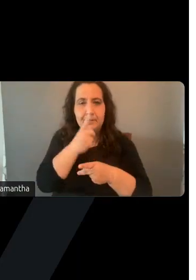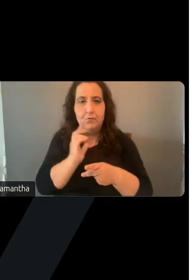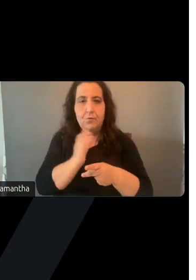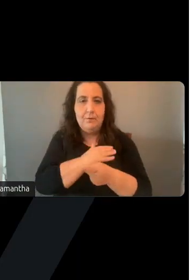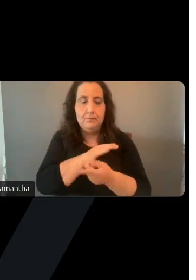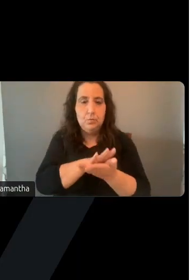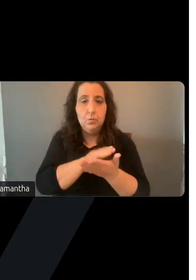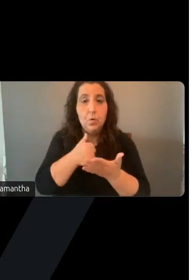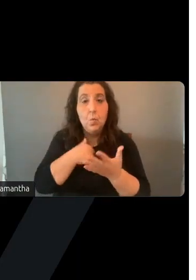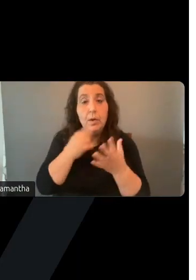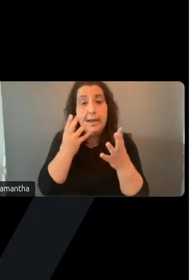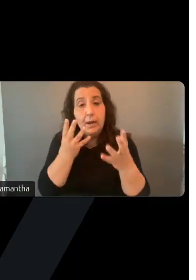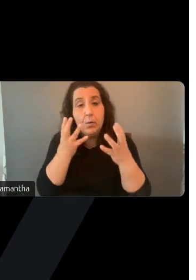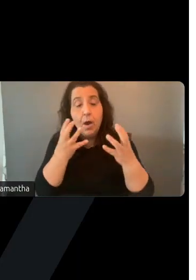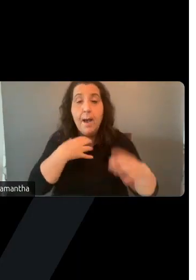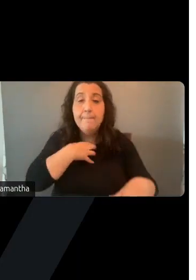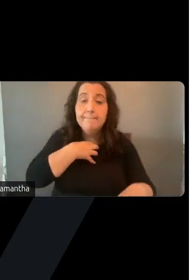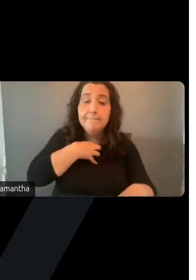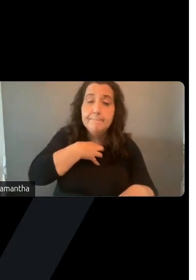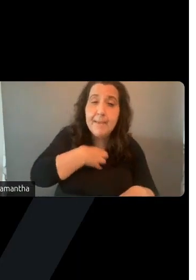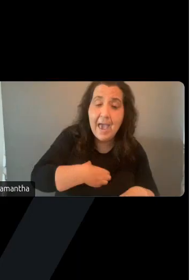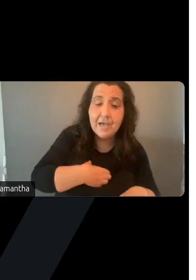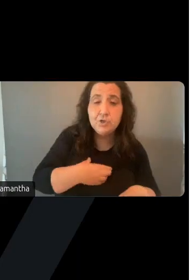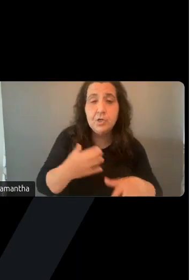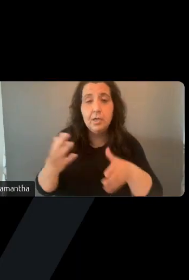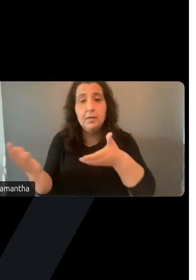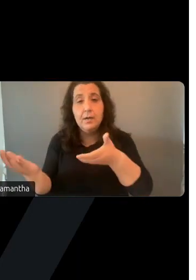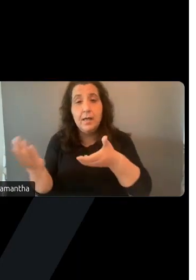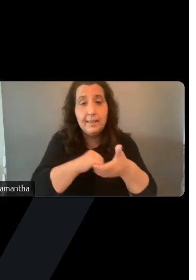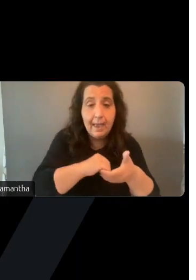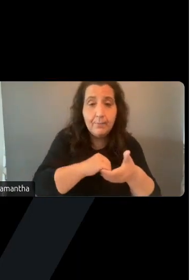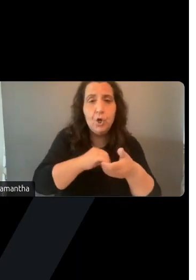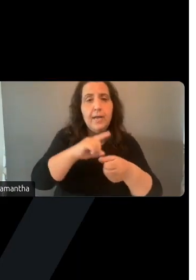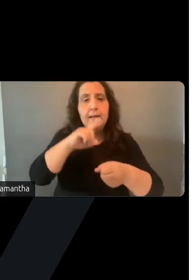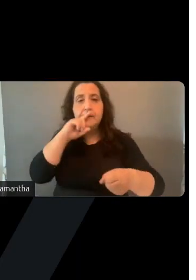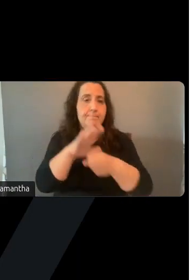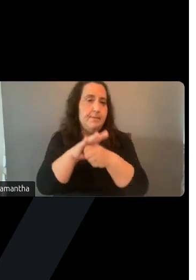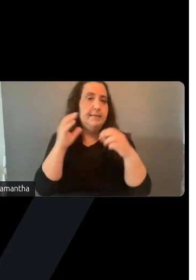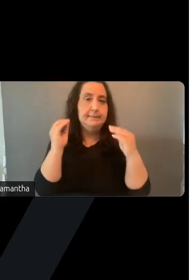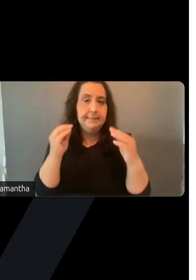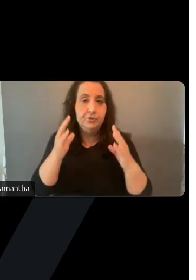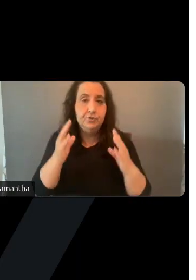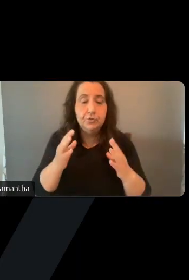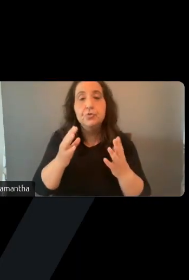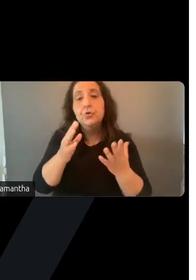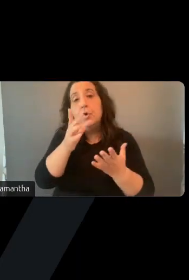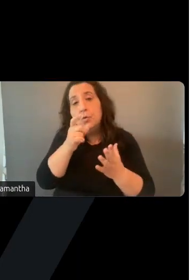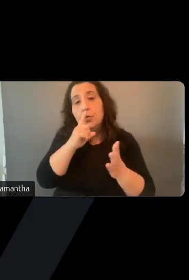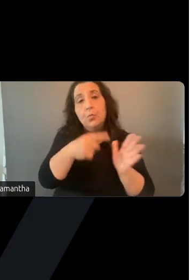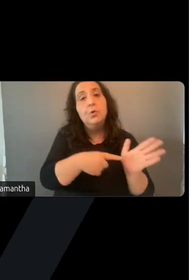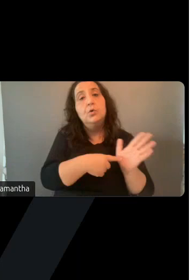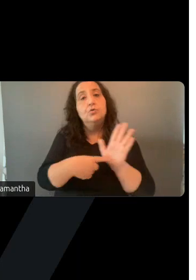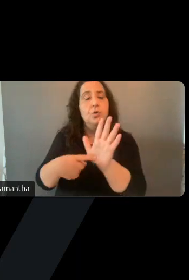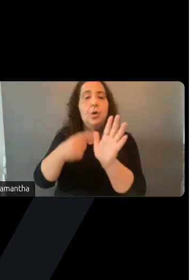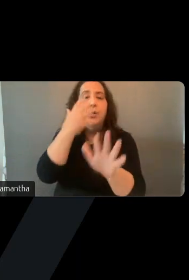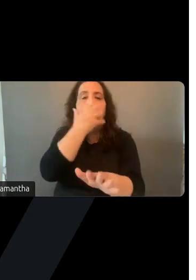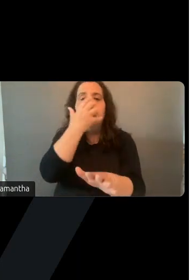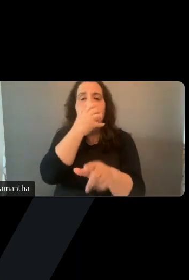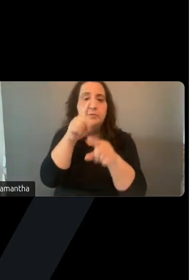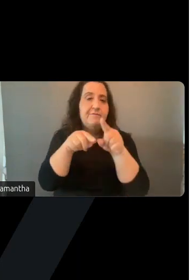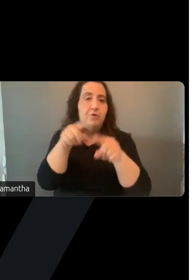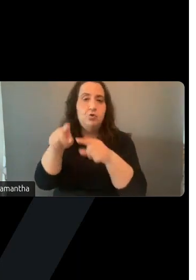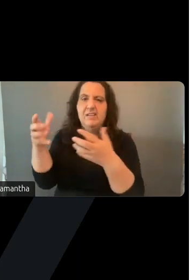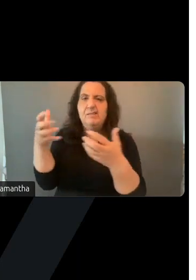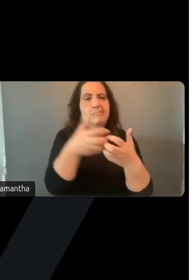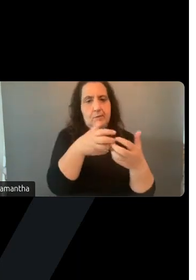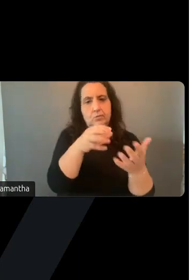looking for passionate, collaborative, and committed teachers who reflect the incredible diversity of our student body.